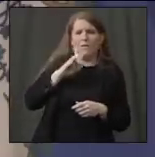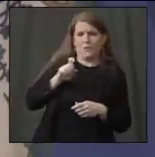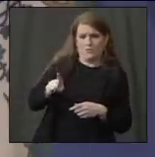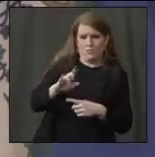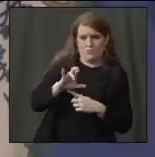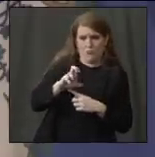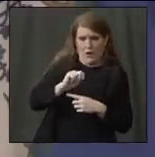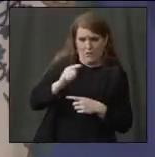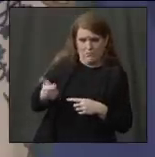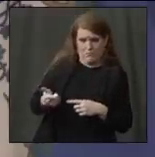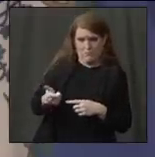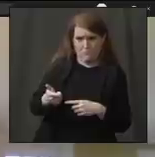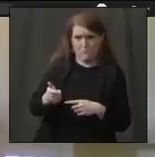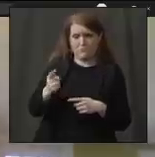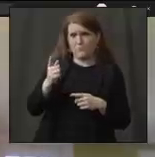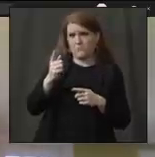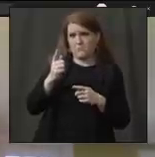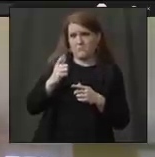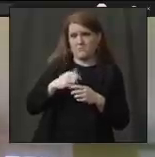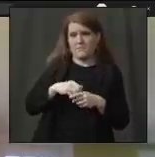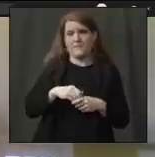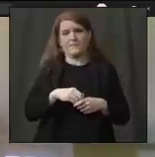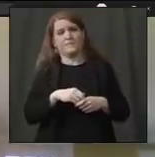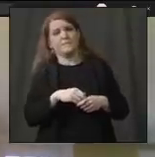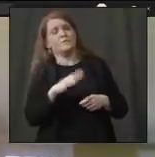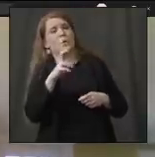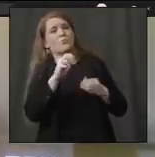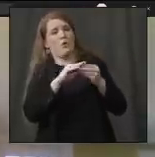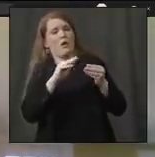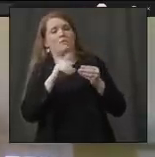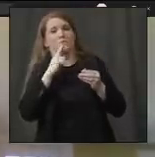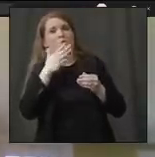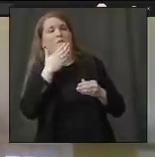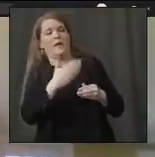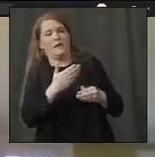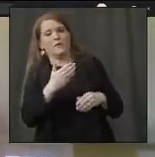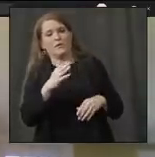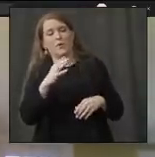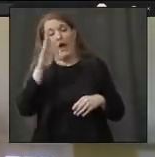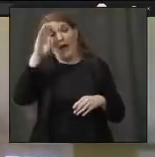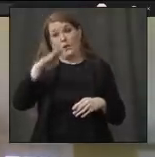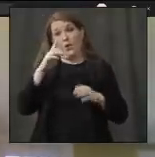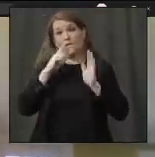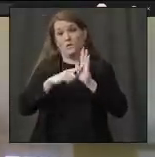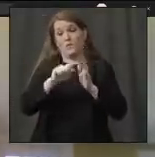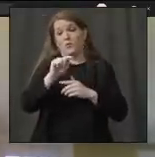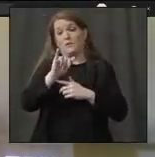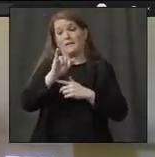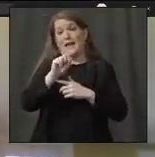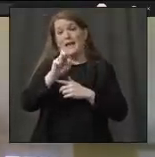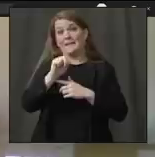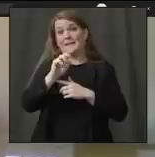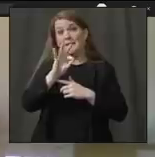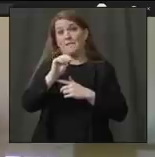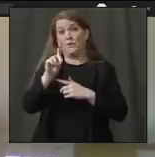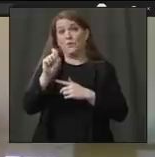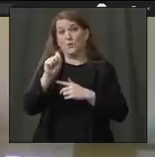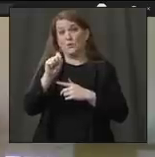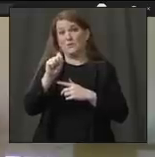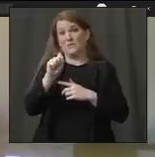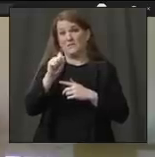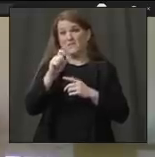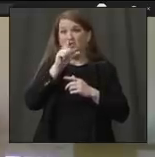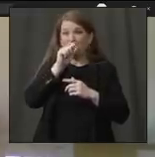shortages? Well, and thank you for that. And Tyson Foods and their advertisement this weekend